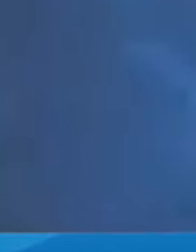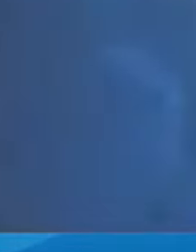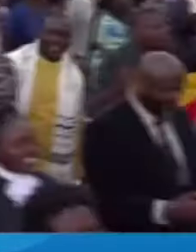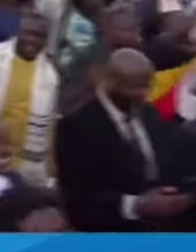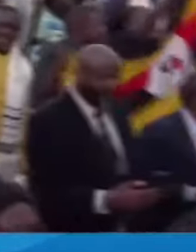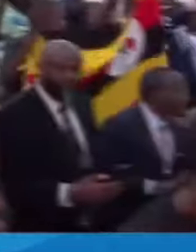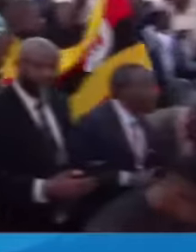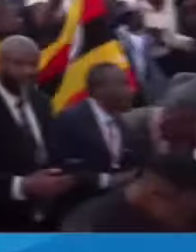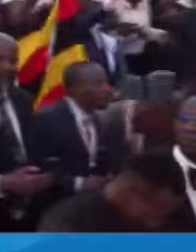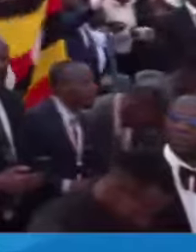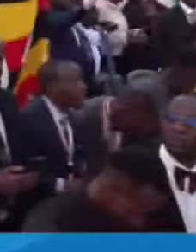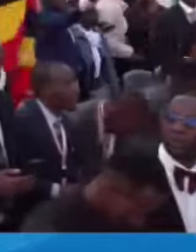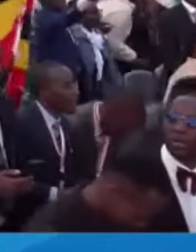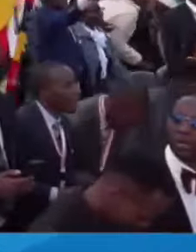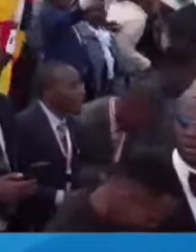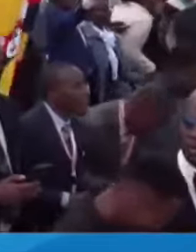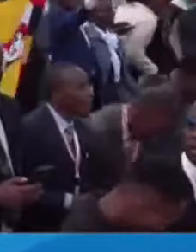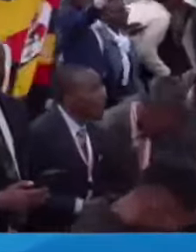Victory